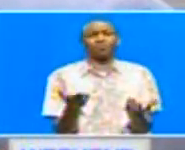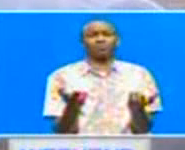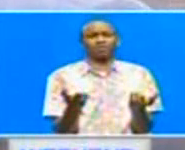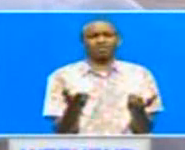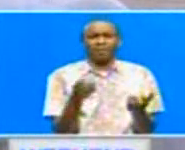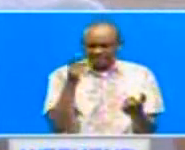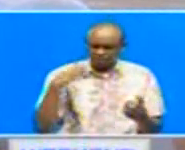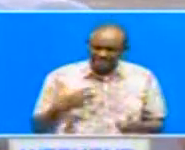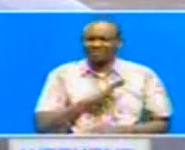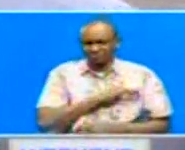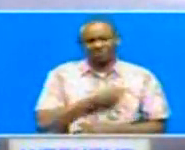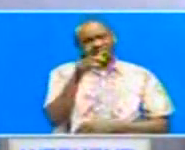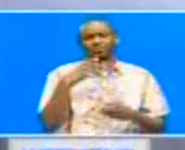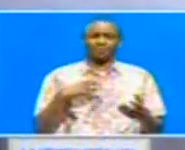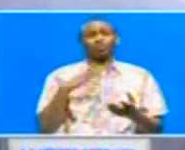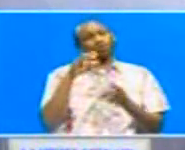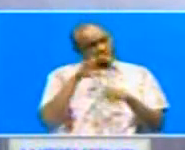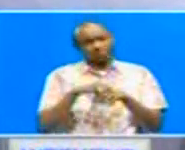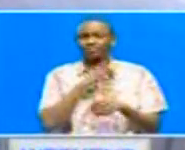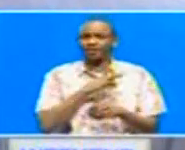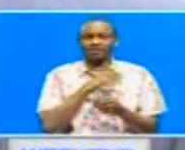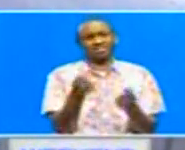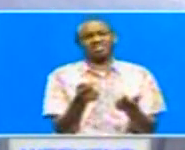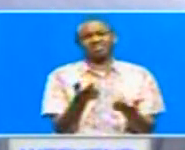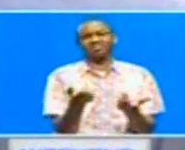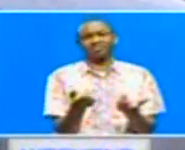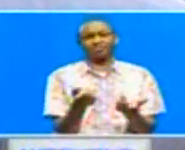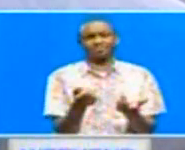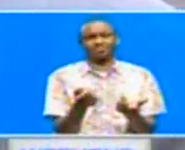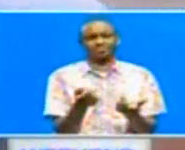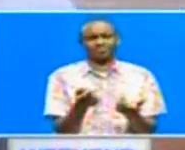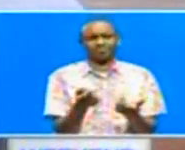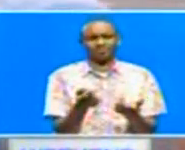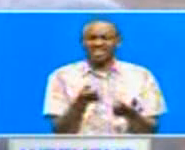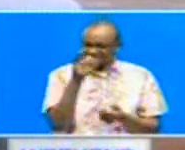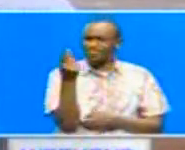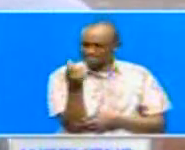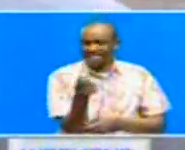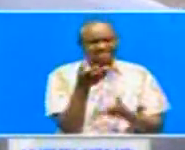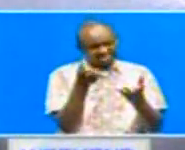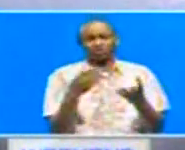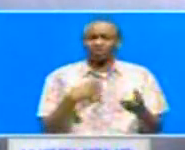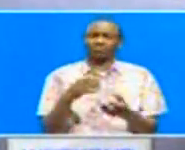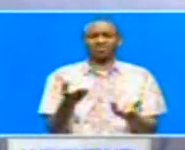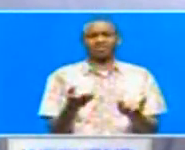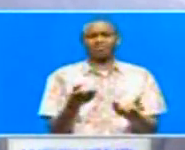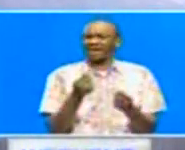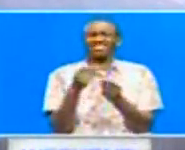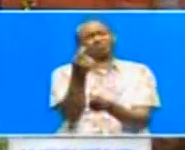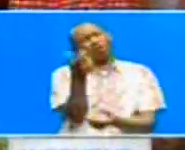naweza warumia hawa, ile chua hiyo tai pesa kidogo kidogo hii hawezi kupata. Hii pesa hii hawa kutabu. Hakuna